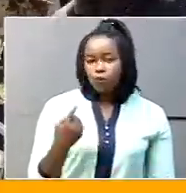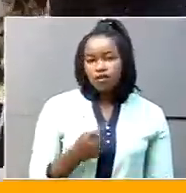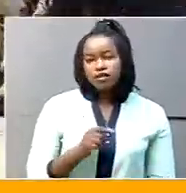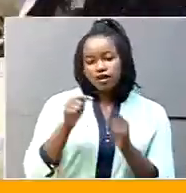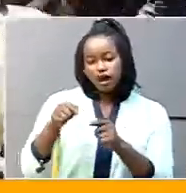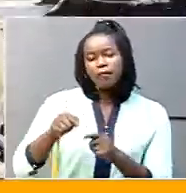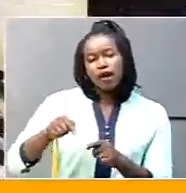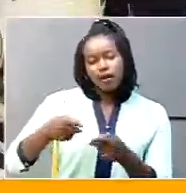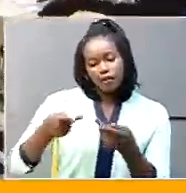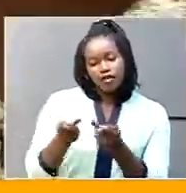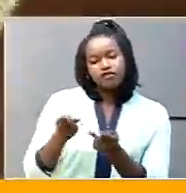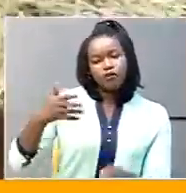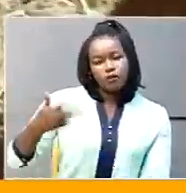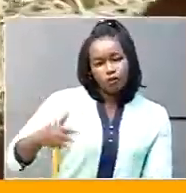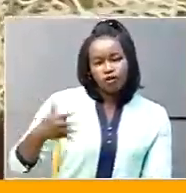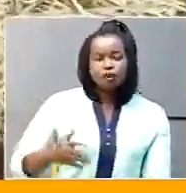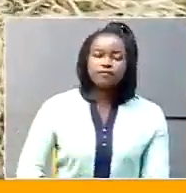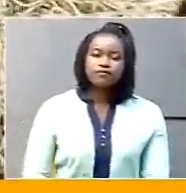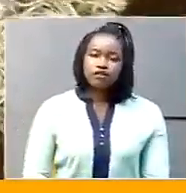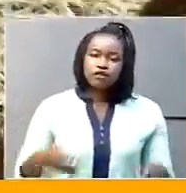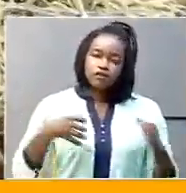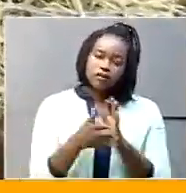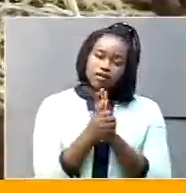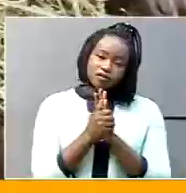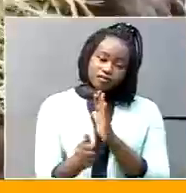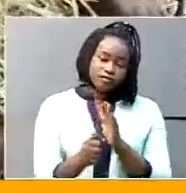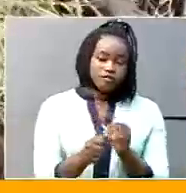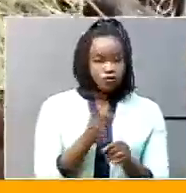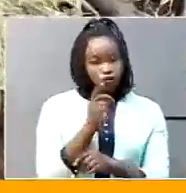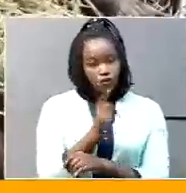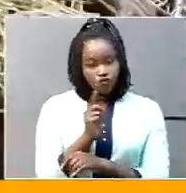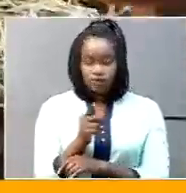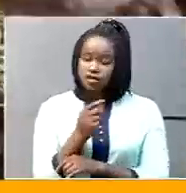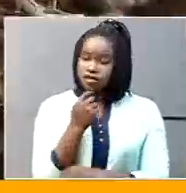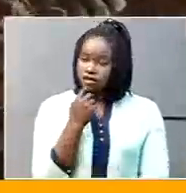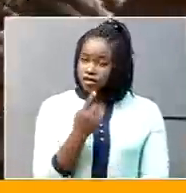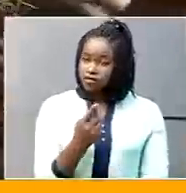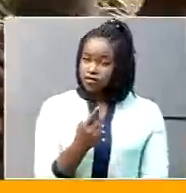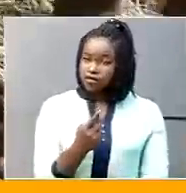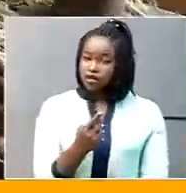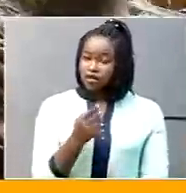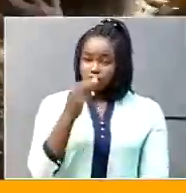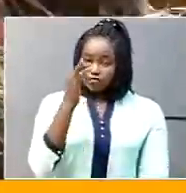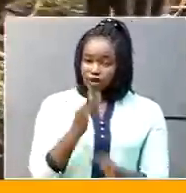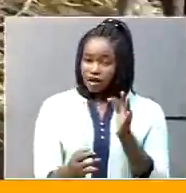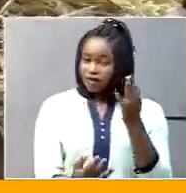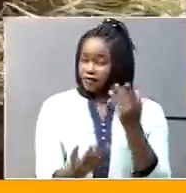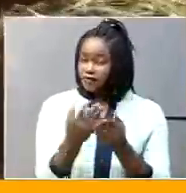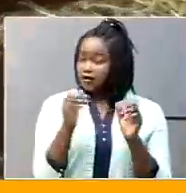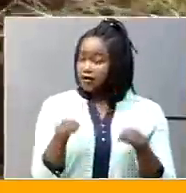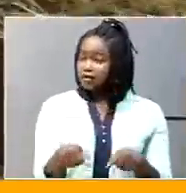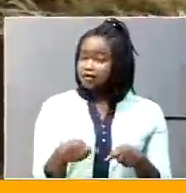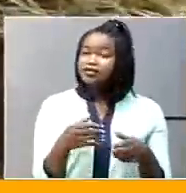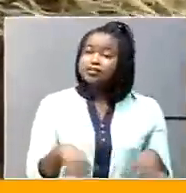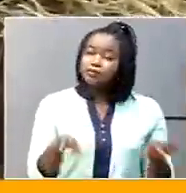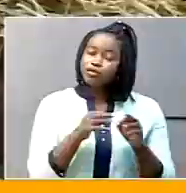which is within the institute. Experts also warn that hay is easily set on fire, so care must be taken in